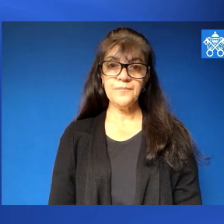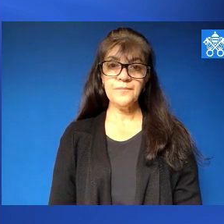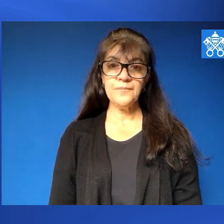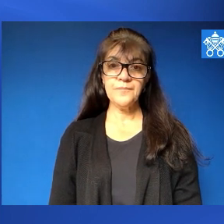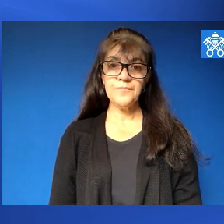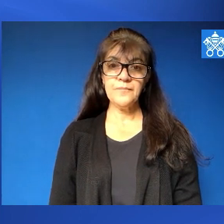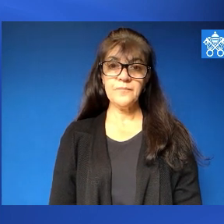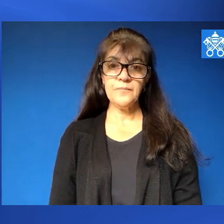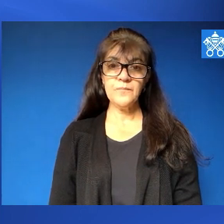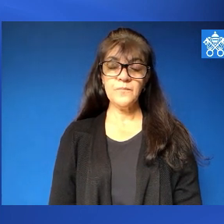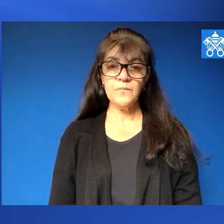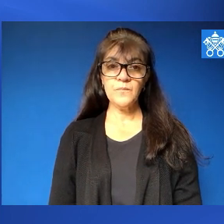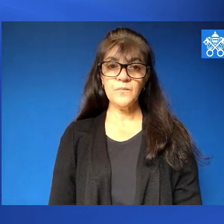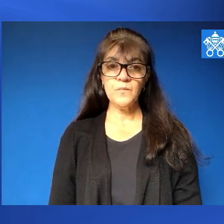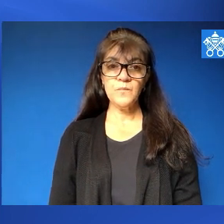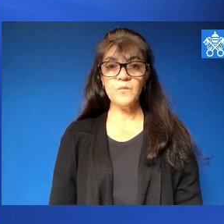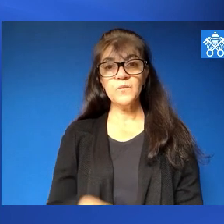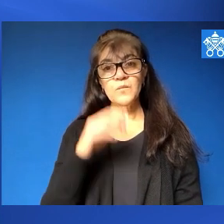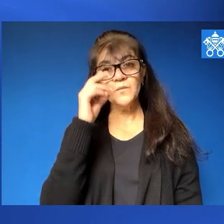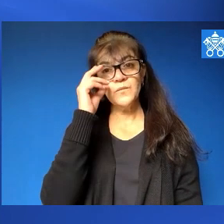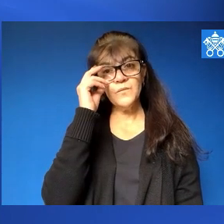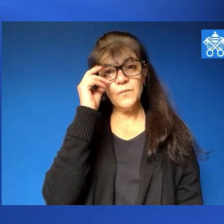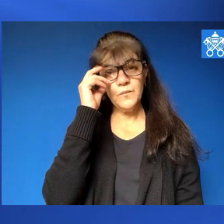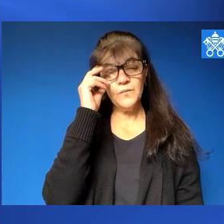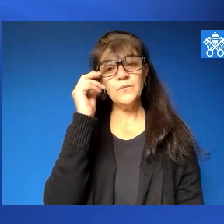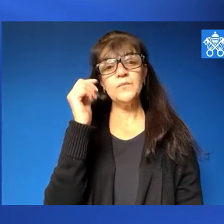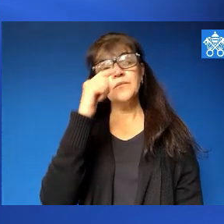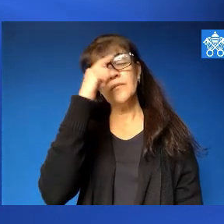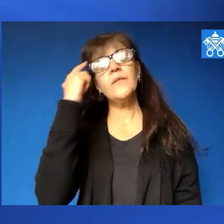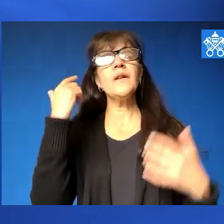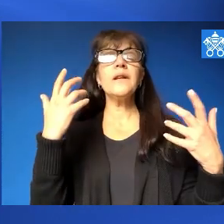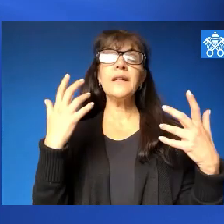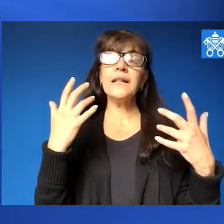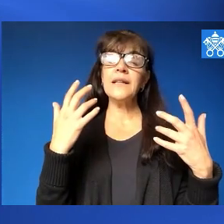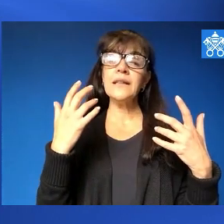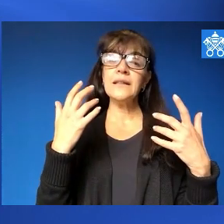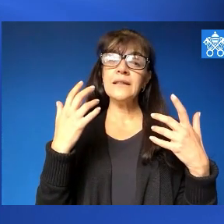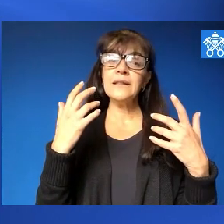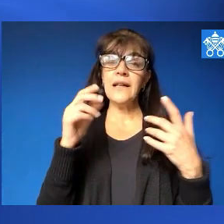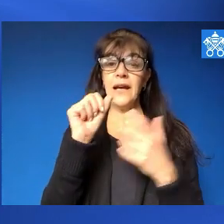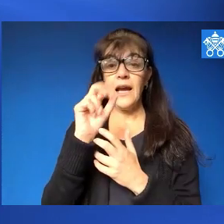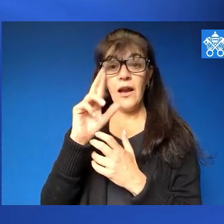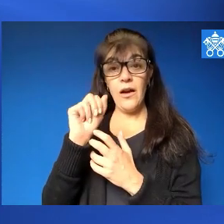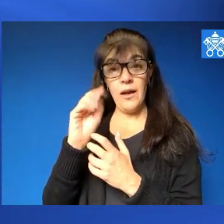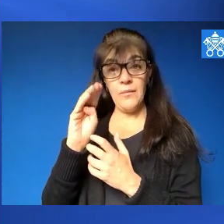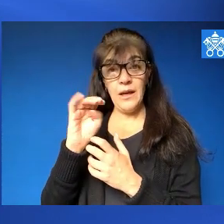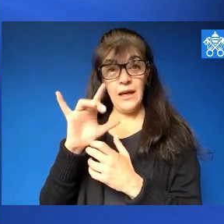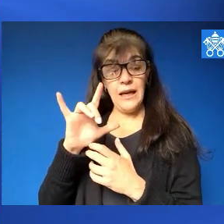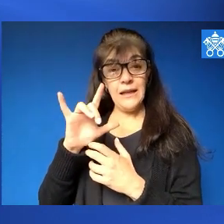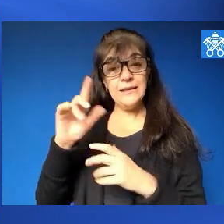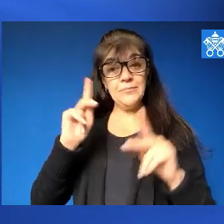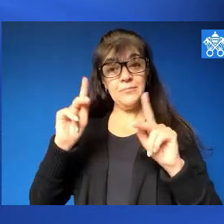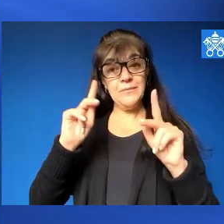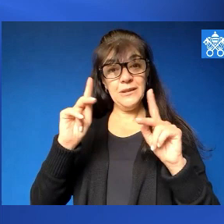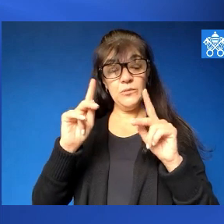vi benedica tutti e vi protegga sempre da ogni male. Pope Francis saying in Italian, now to be translated into Arabic, I